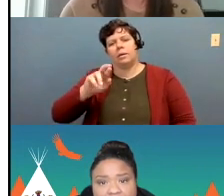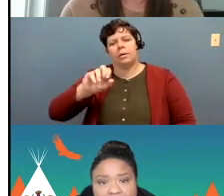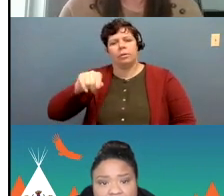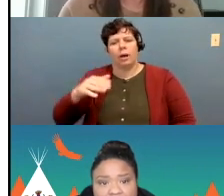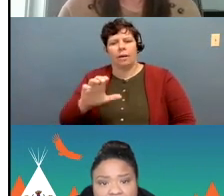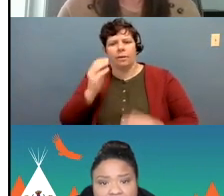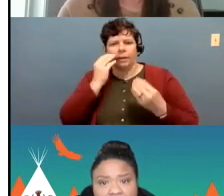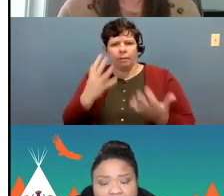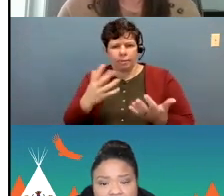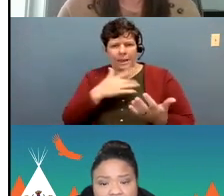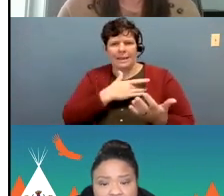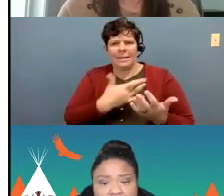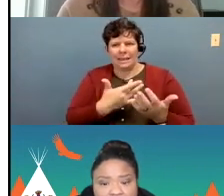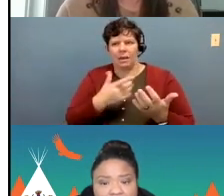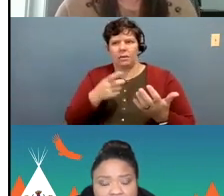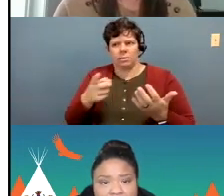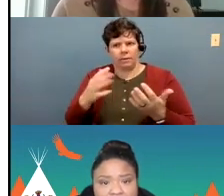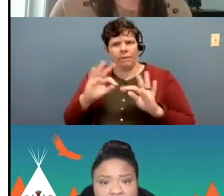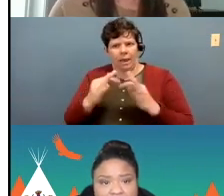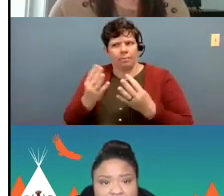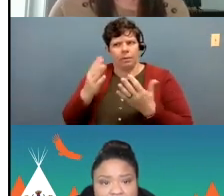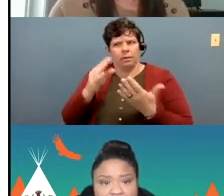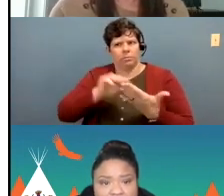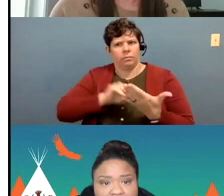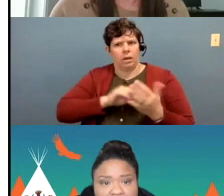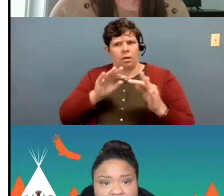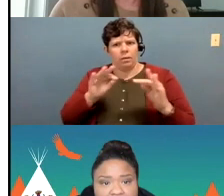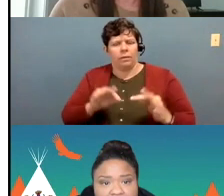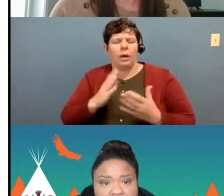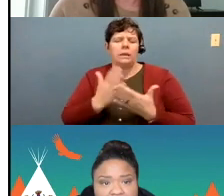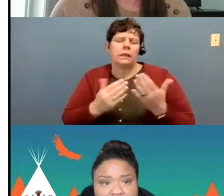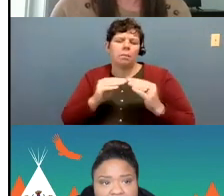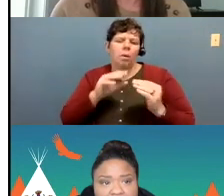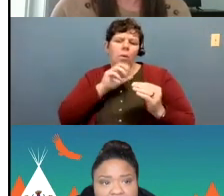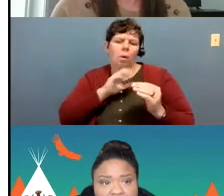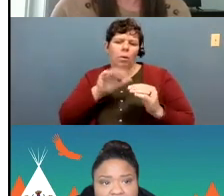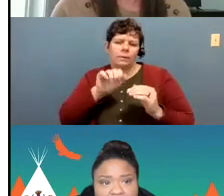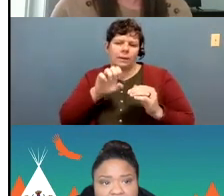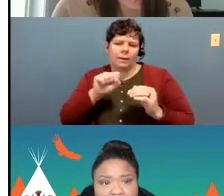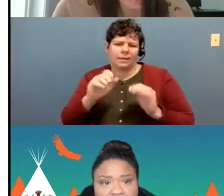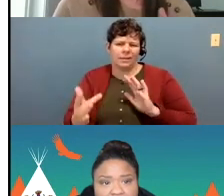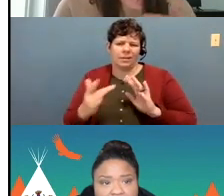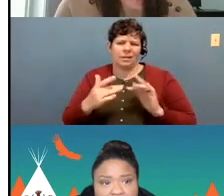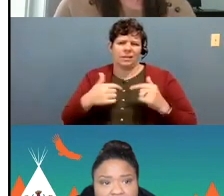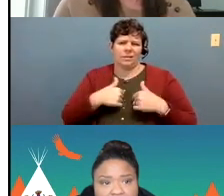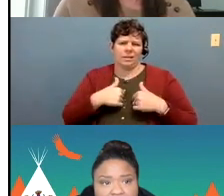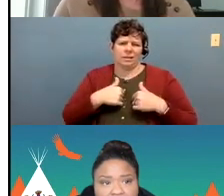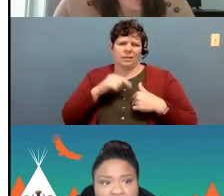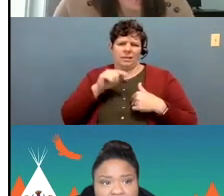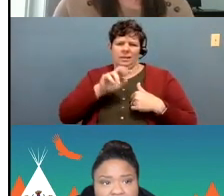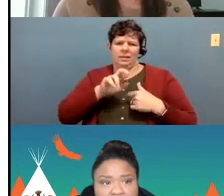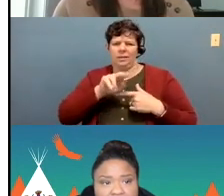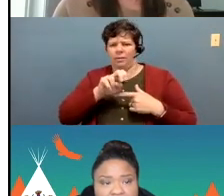least with these newer cases. I know I've seen with some of the older cases, I've had people contact me saying this race is